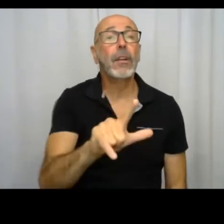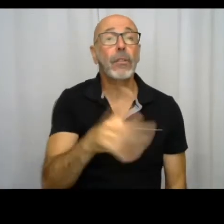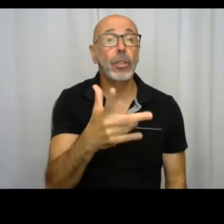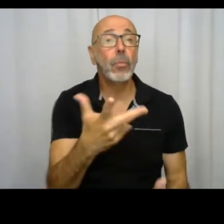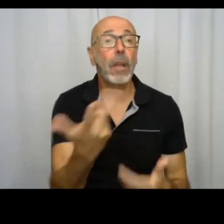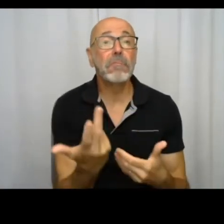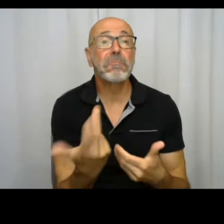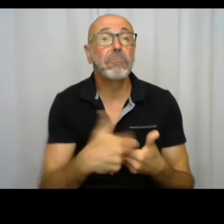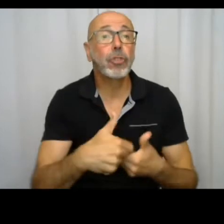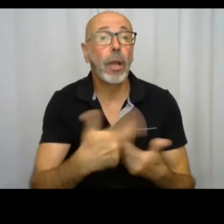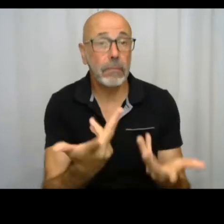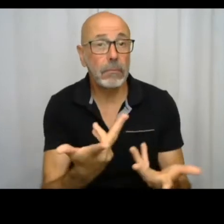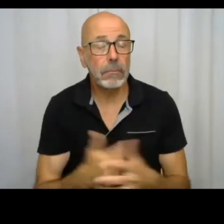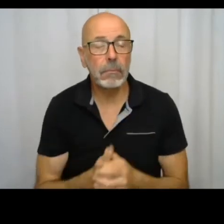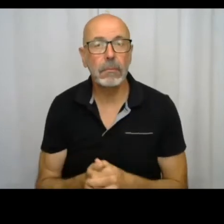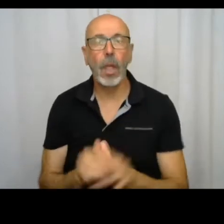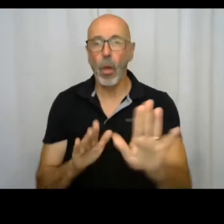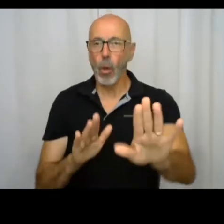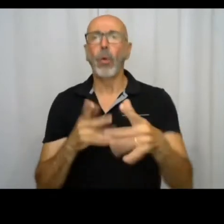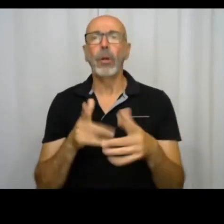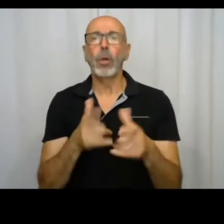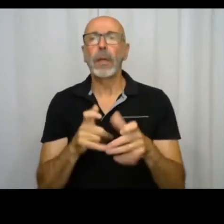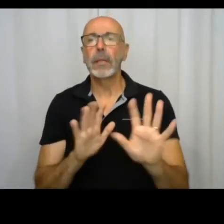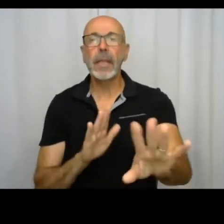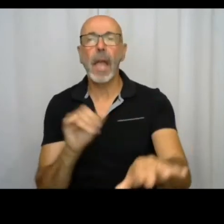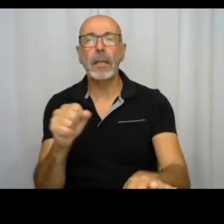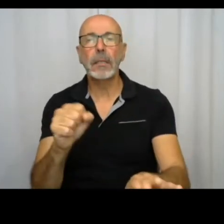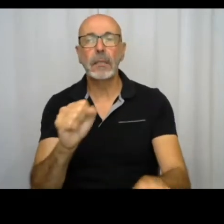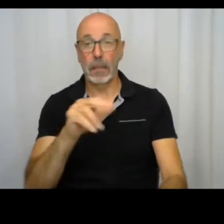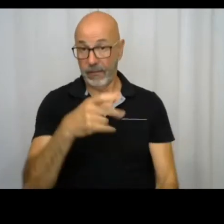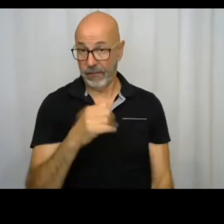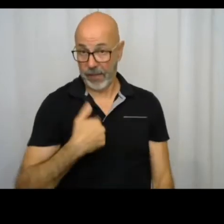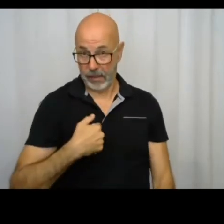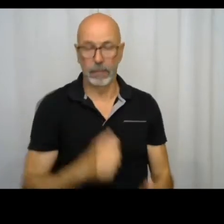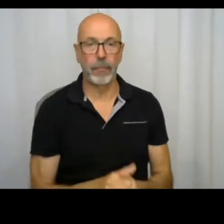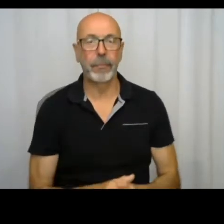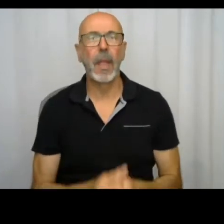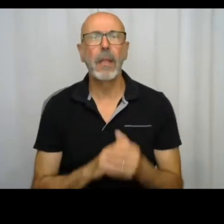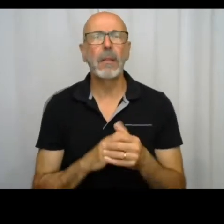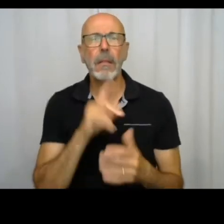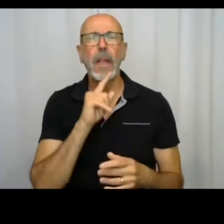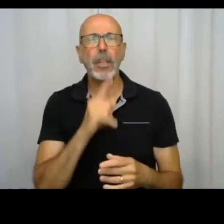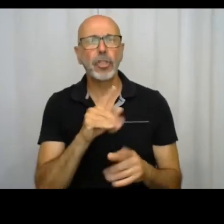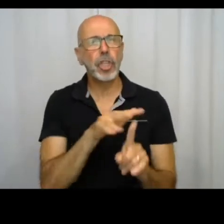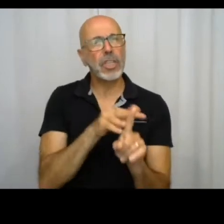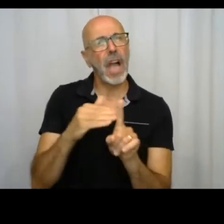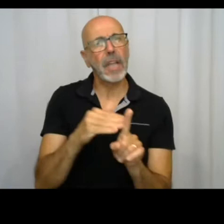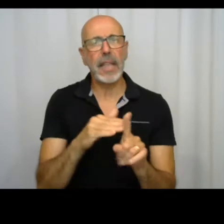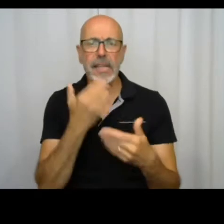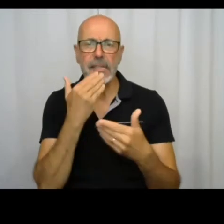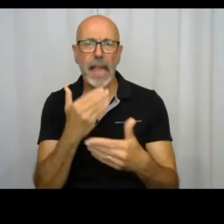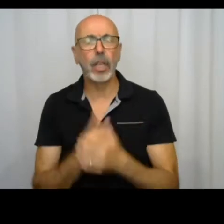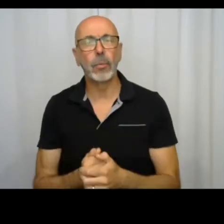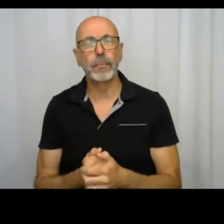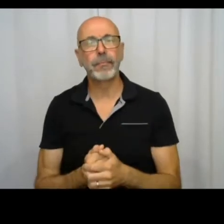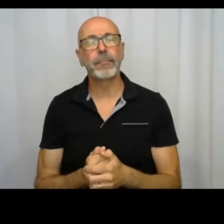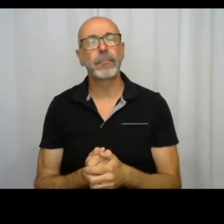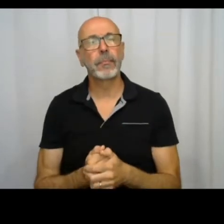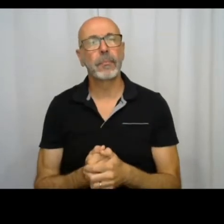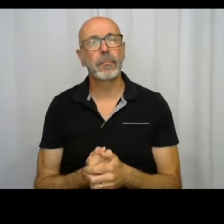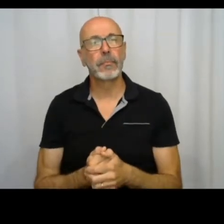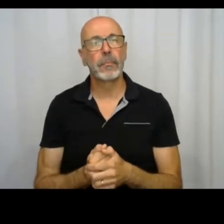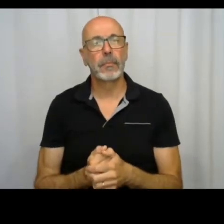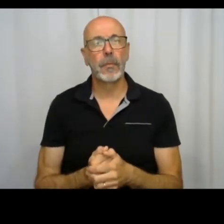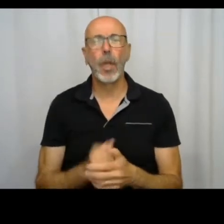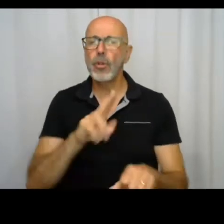go on to Josh? Yeah, very quickly. That is some really great context, Alex, and thank you for that. And so the thing is that